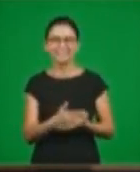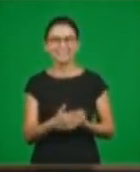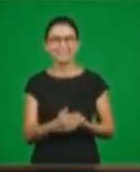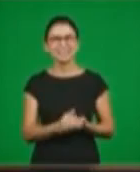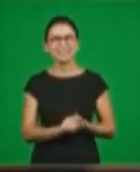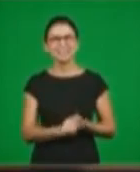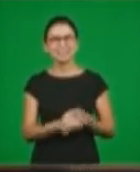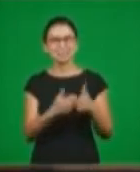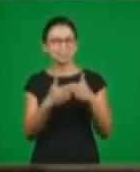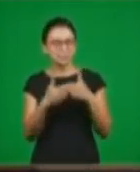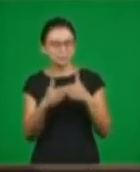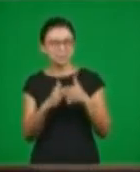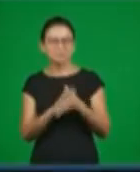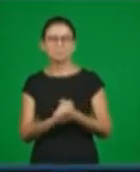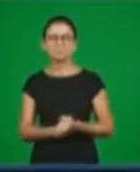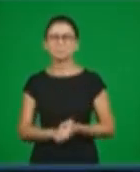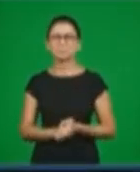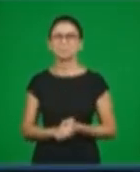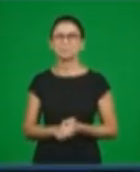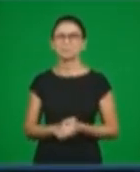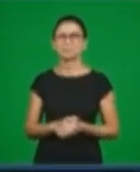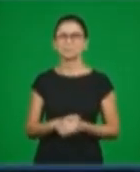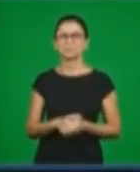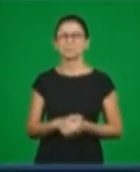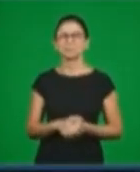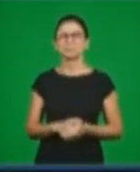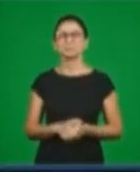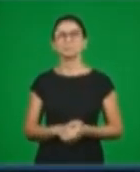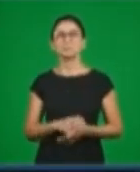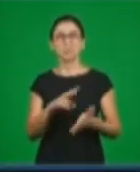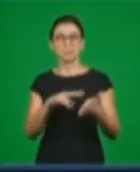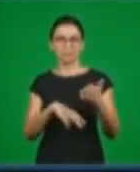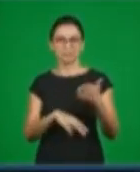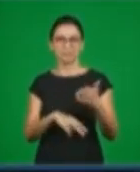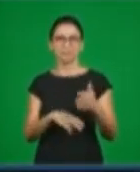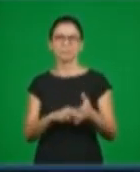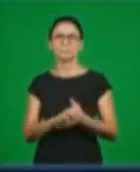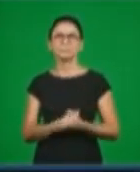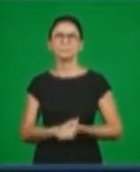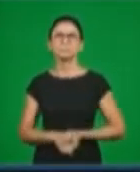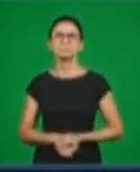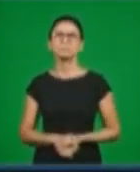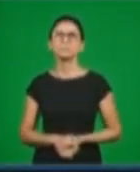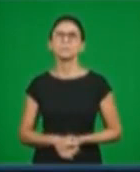Alright, my brother, read with the brothers. 17 through 22.